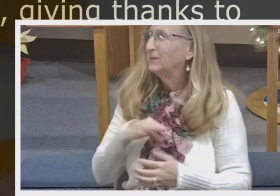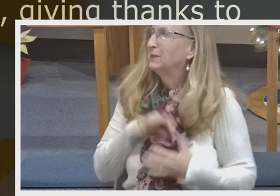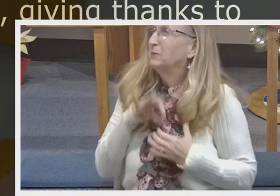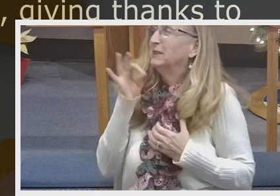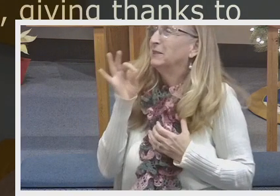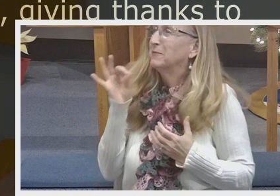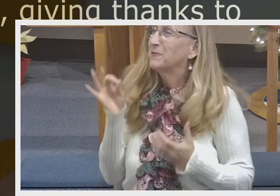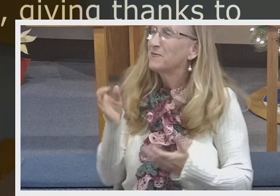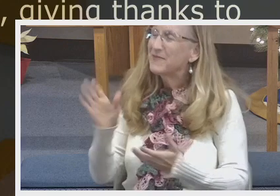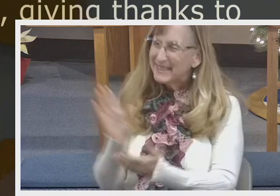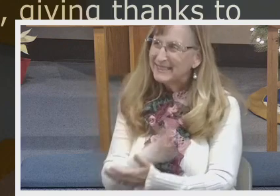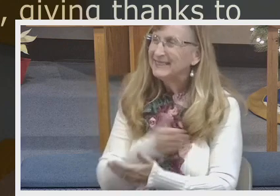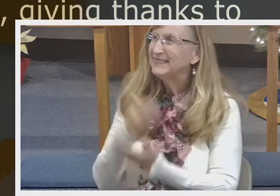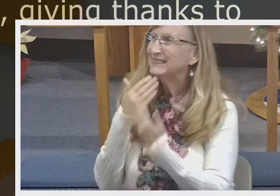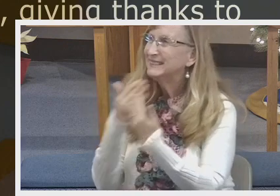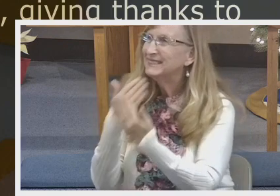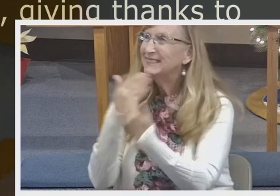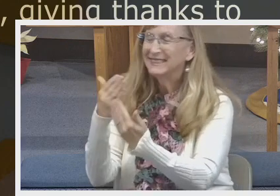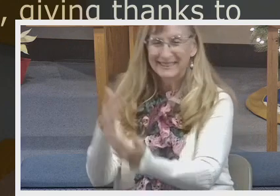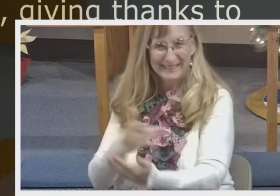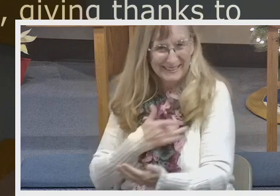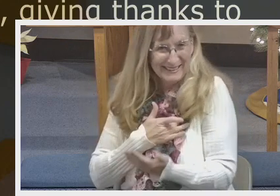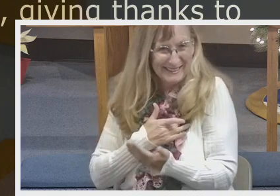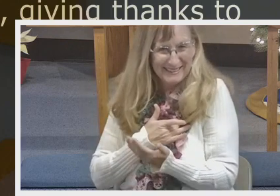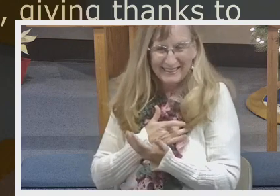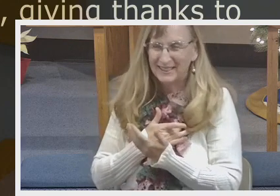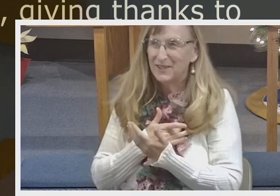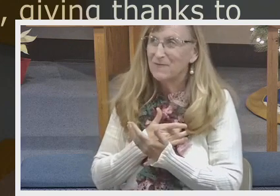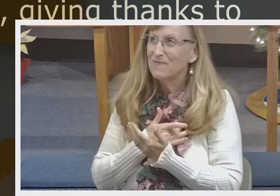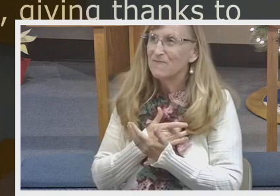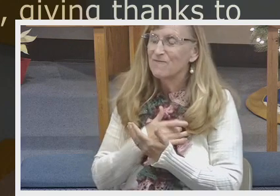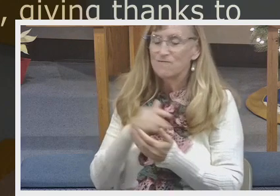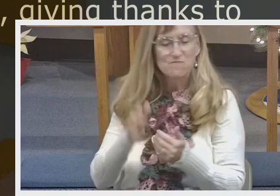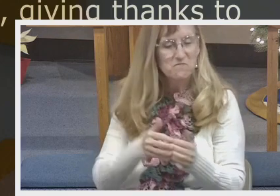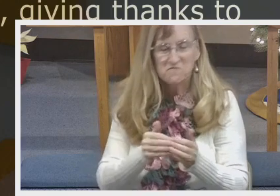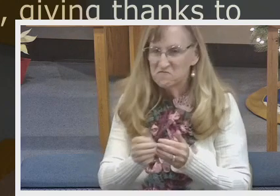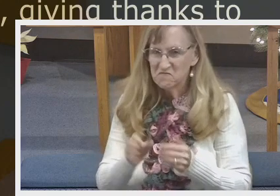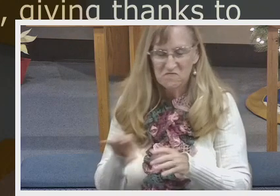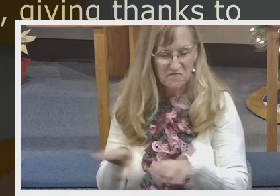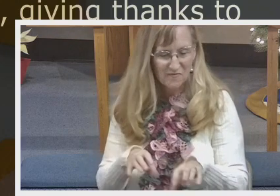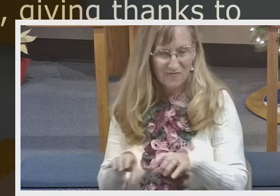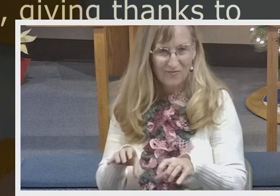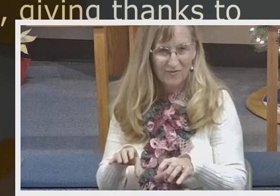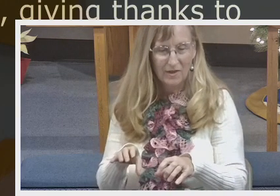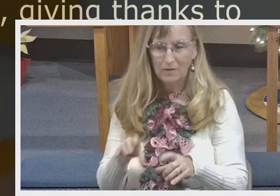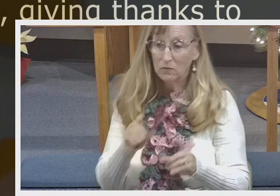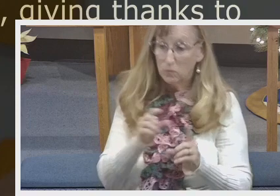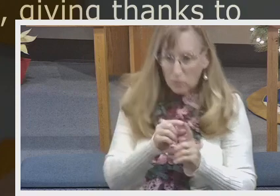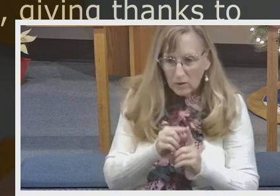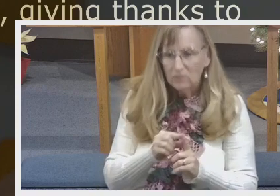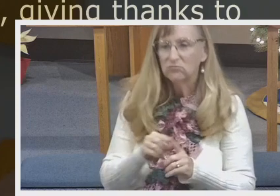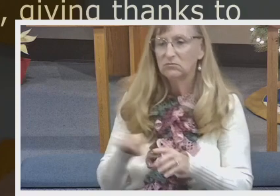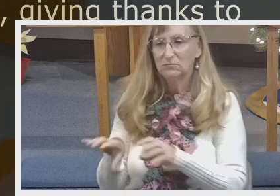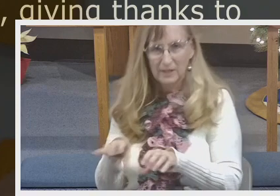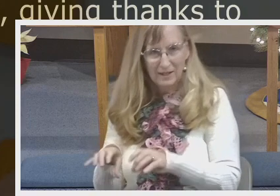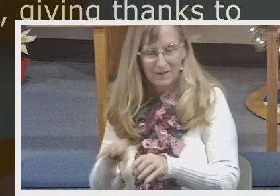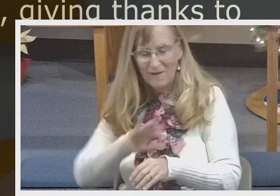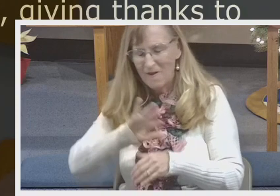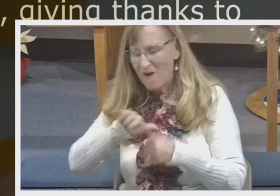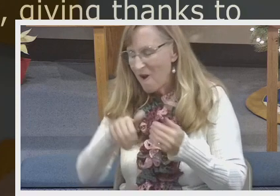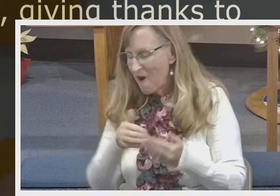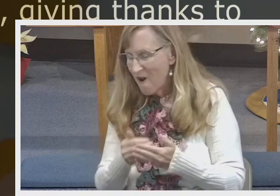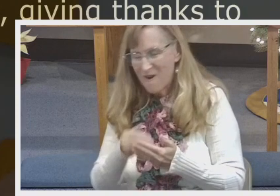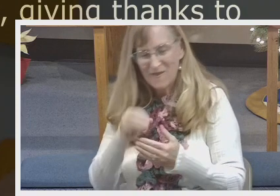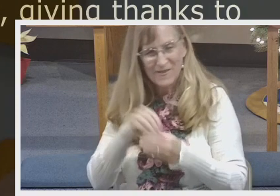with gratitude in your hearts. And whatever you do, whether in word or deed, do it all in the name of